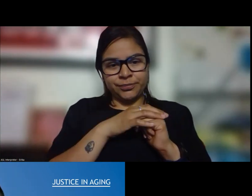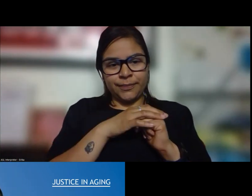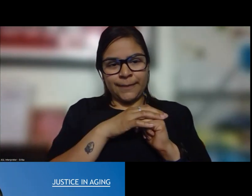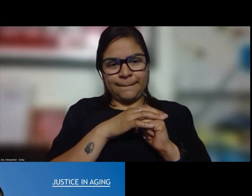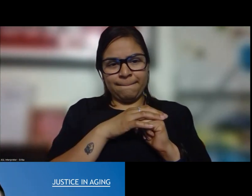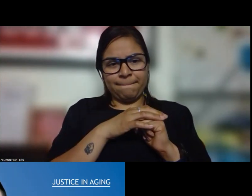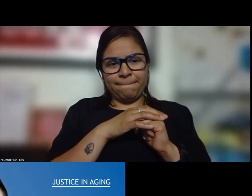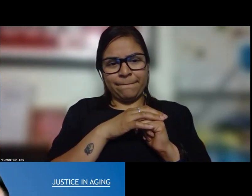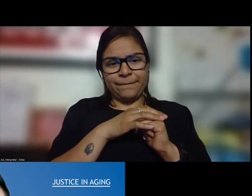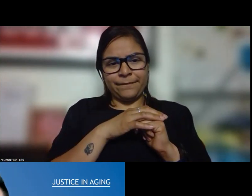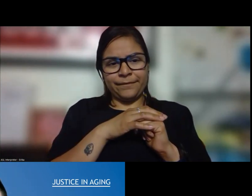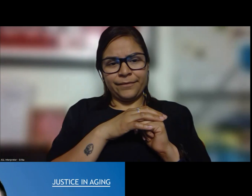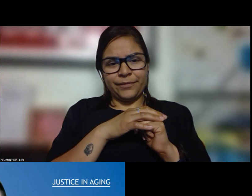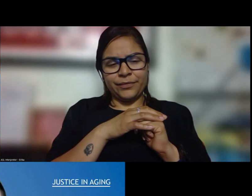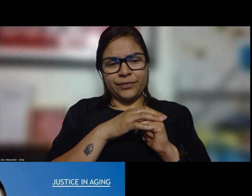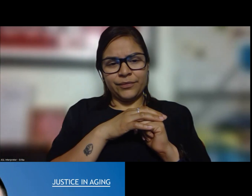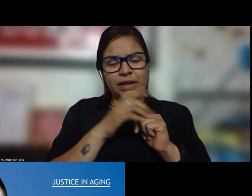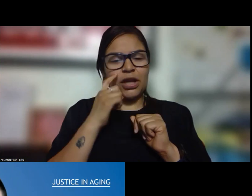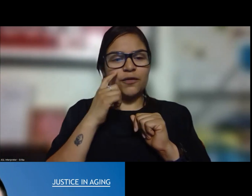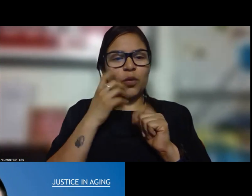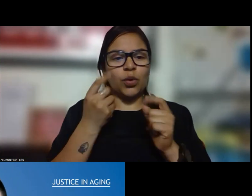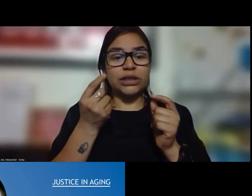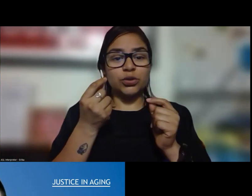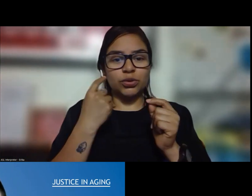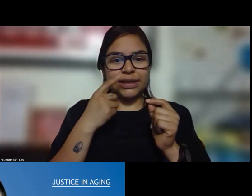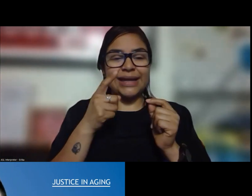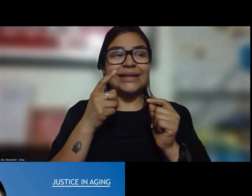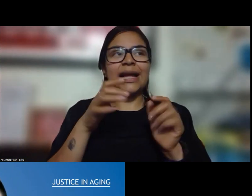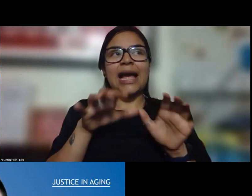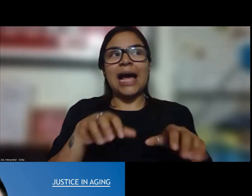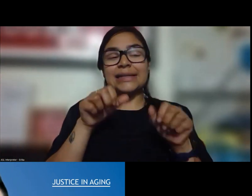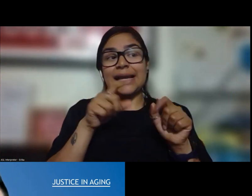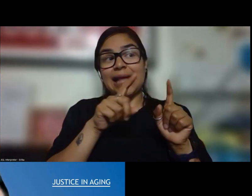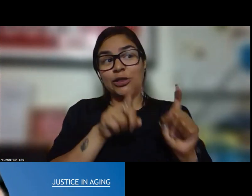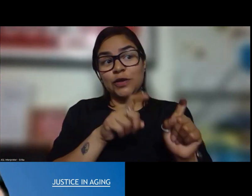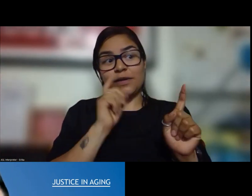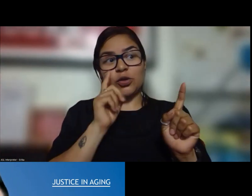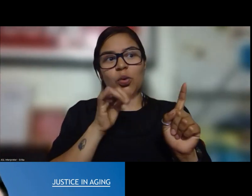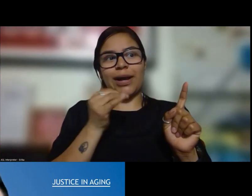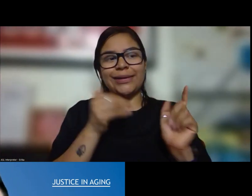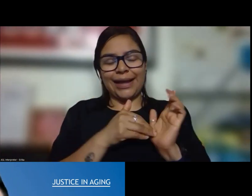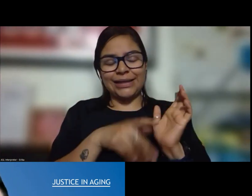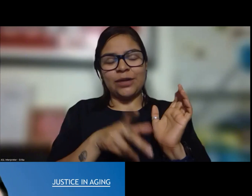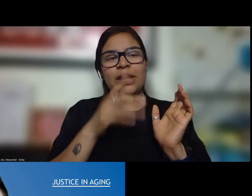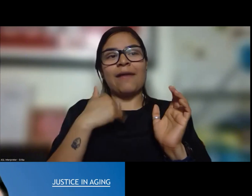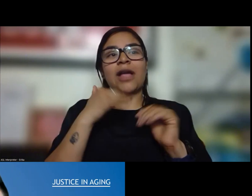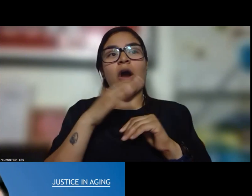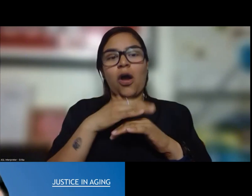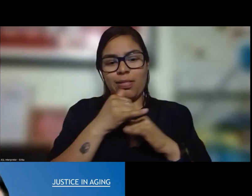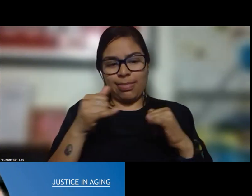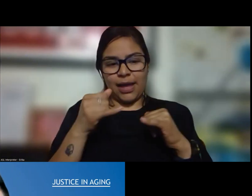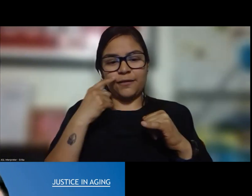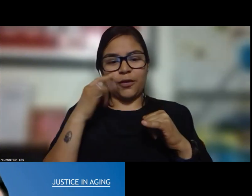communities would be able to engage and take the survey. So again, that's why we also did the online